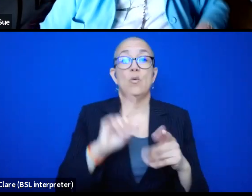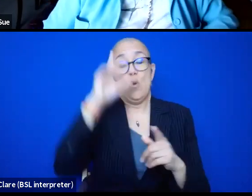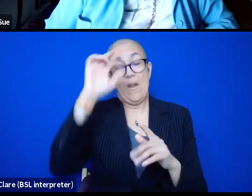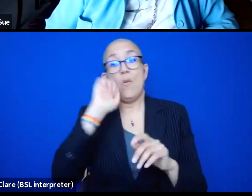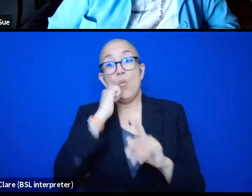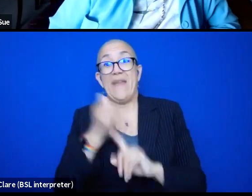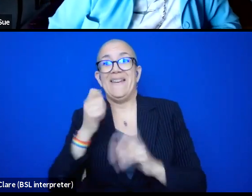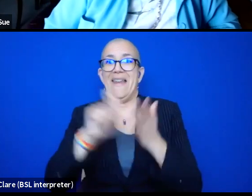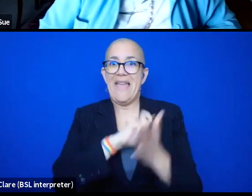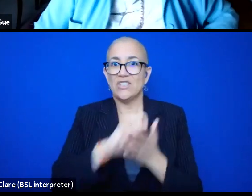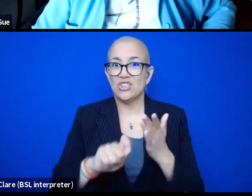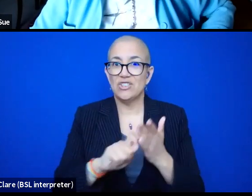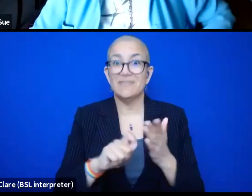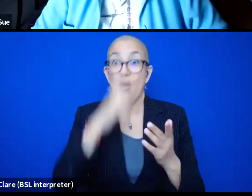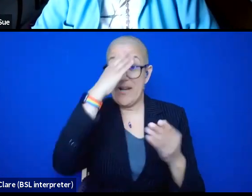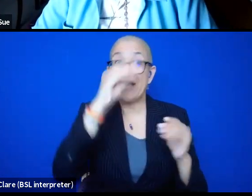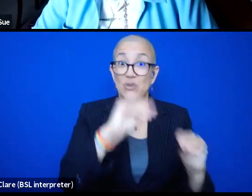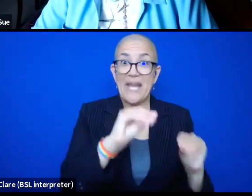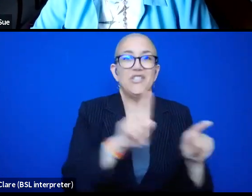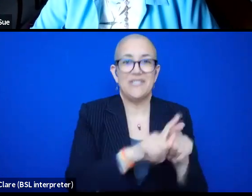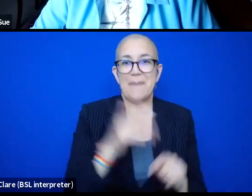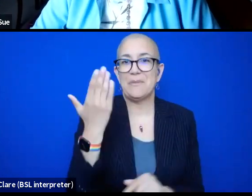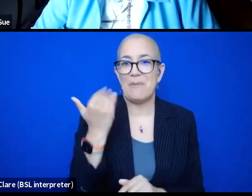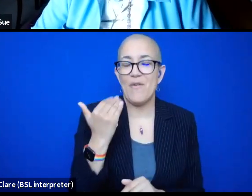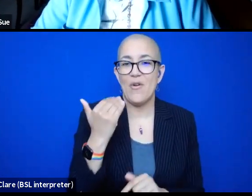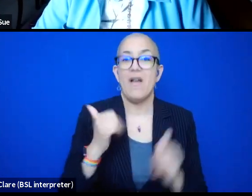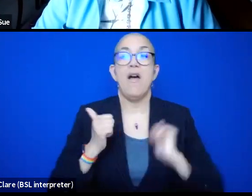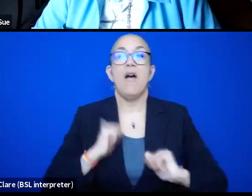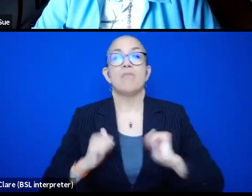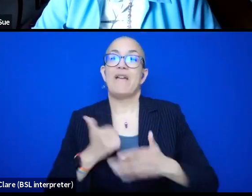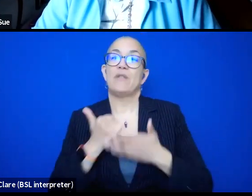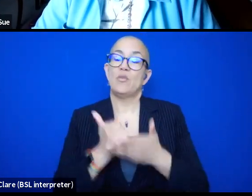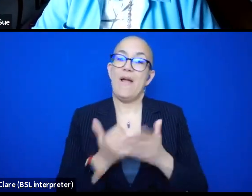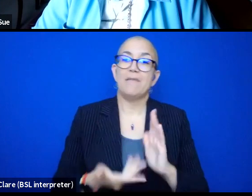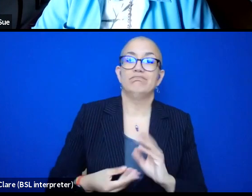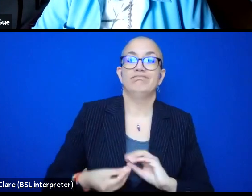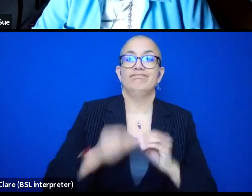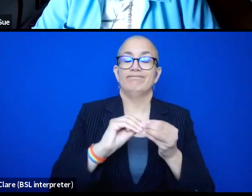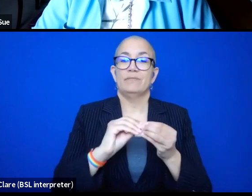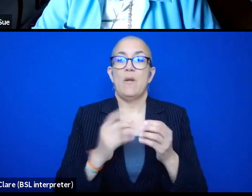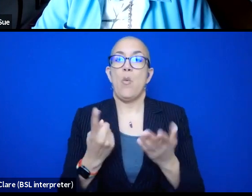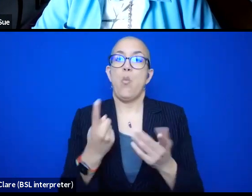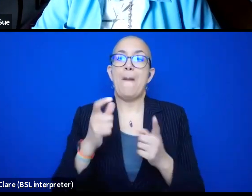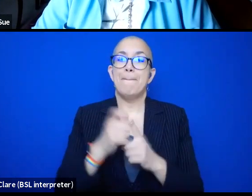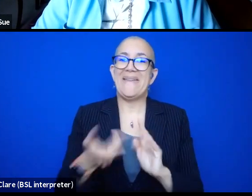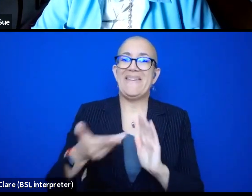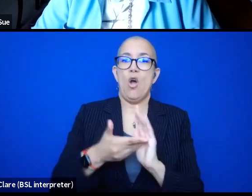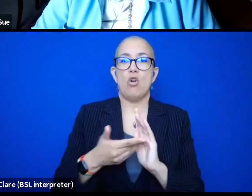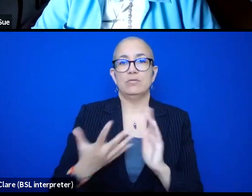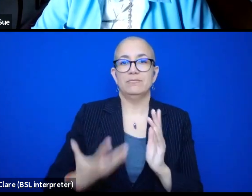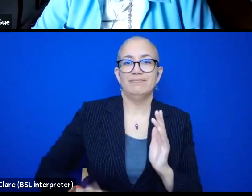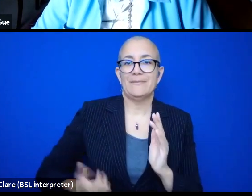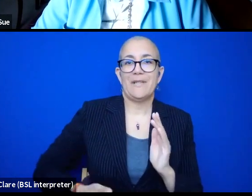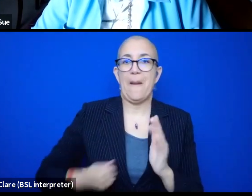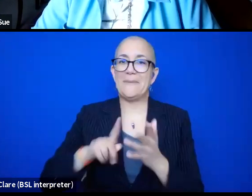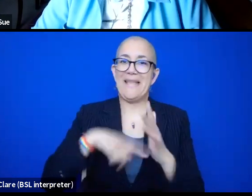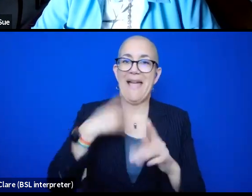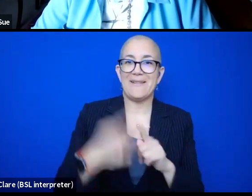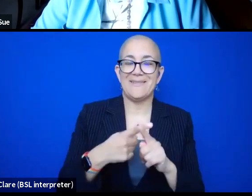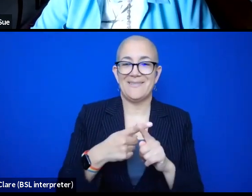to. I'm proud to have helped devise the Penny on Income Tax for Education slogan that played a key role in successful elections